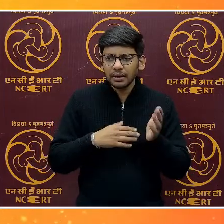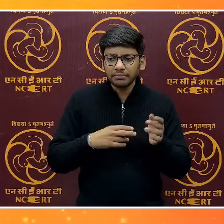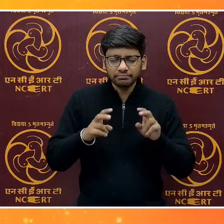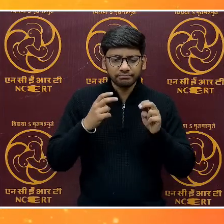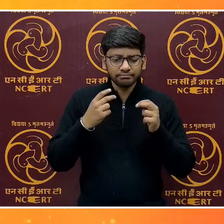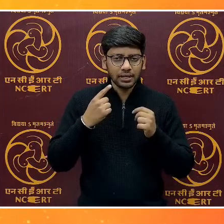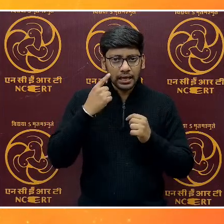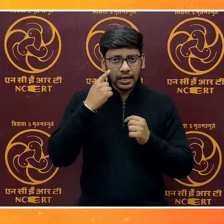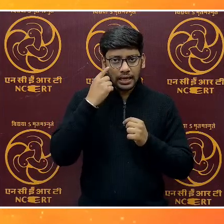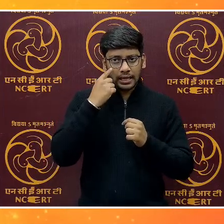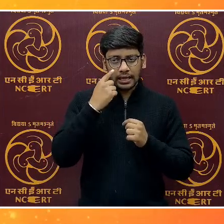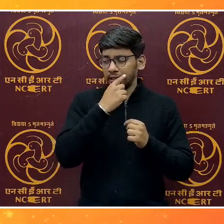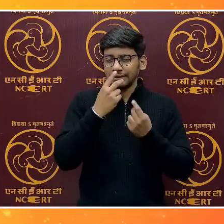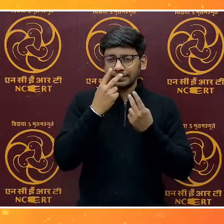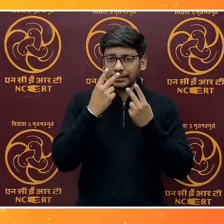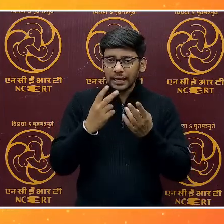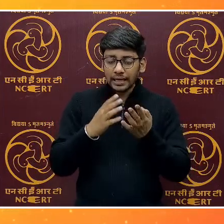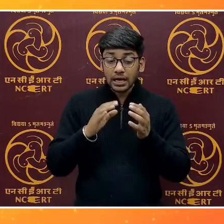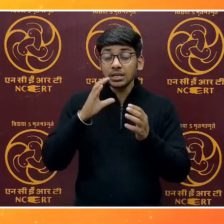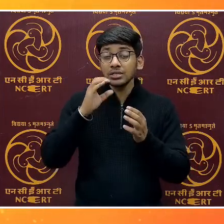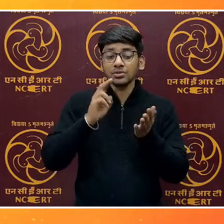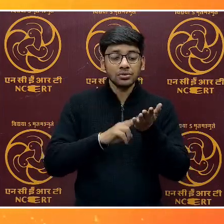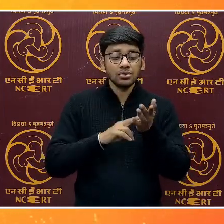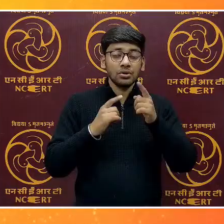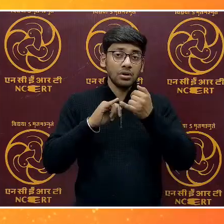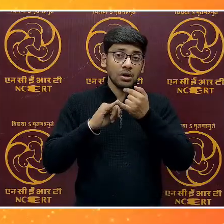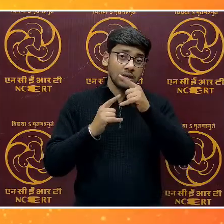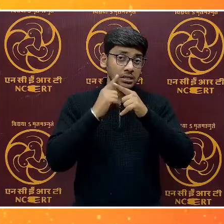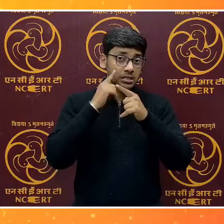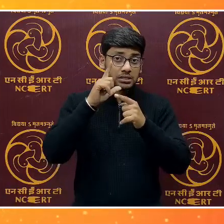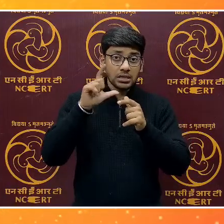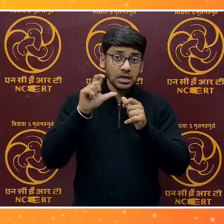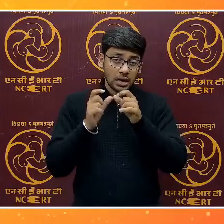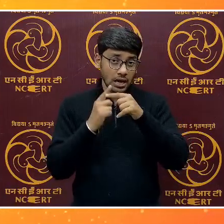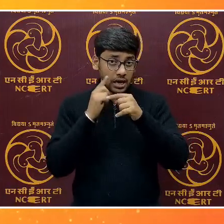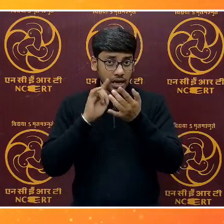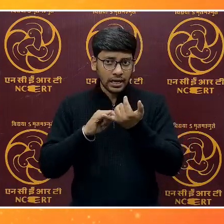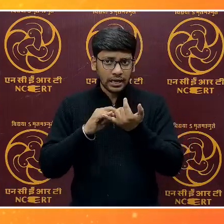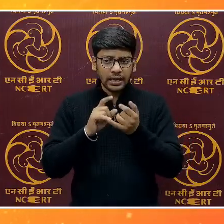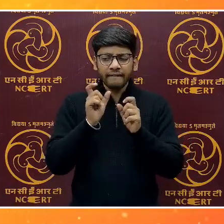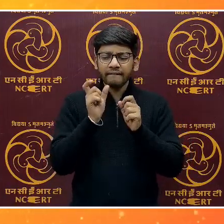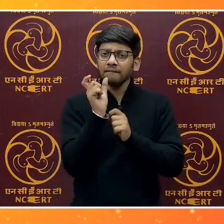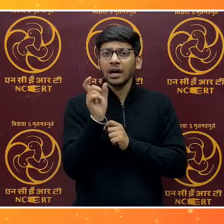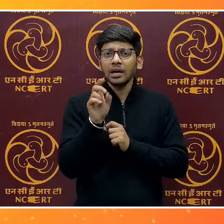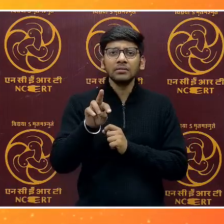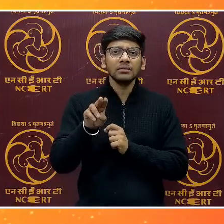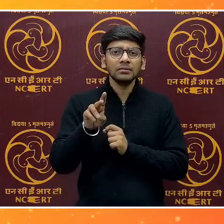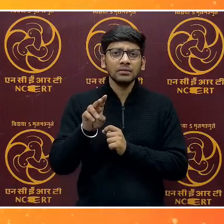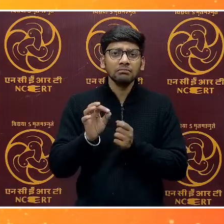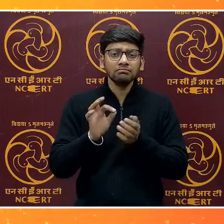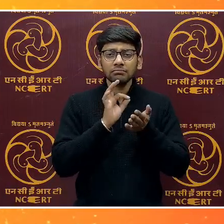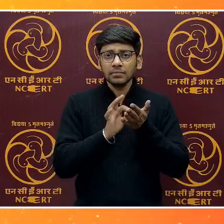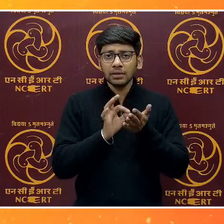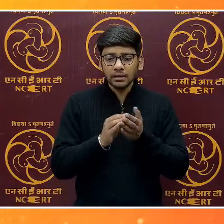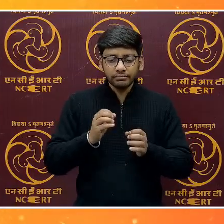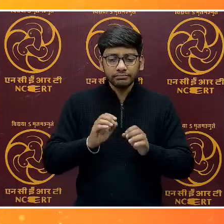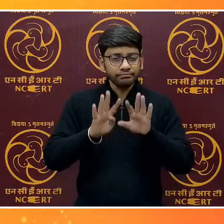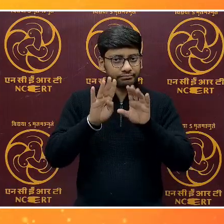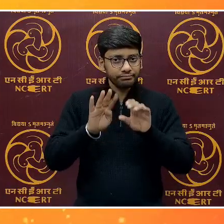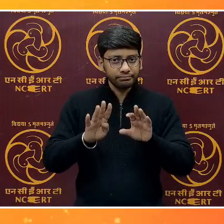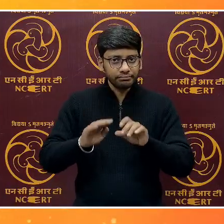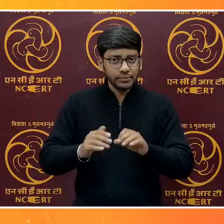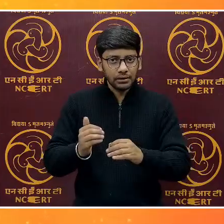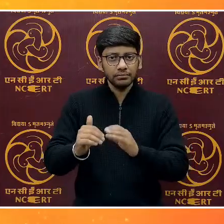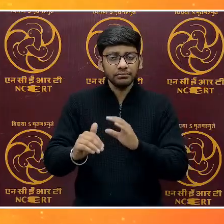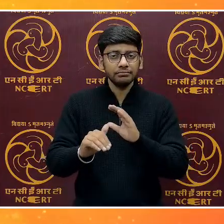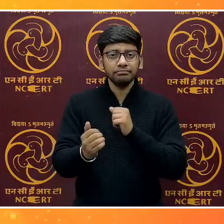noticed constellations in the sky? Oh, yes, I have. What are constellations? Do write down in the comment sections if